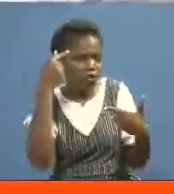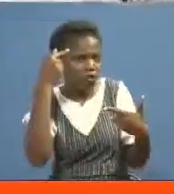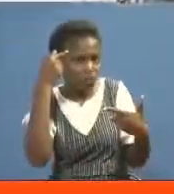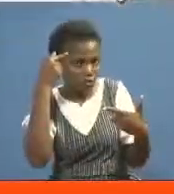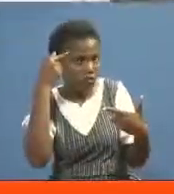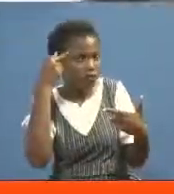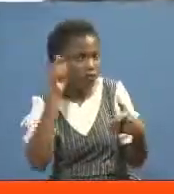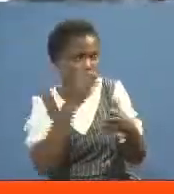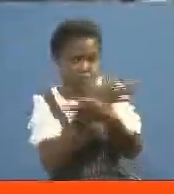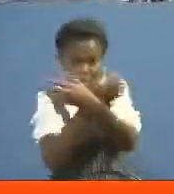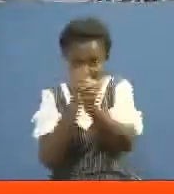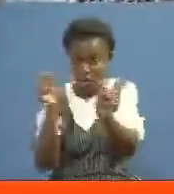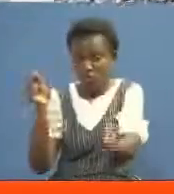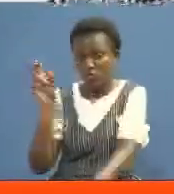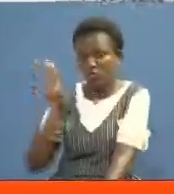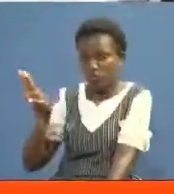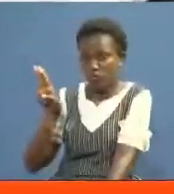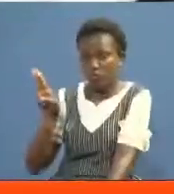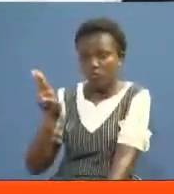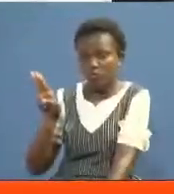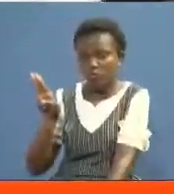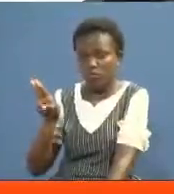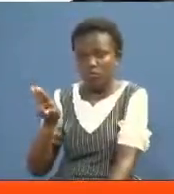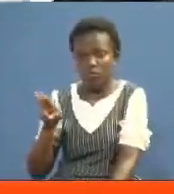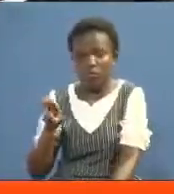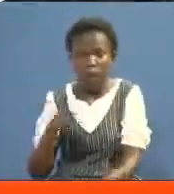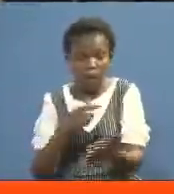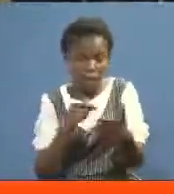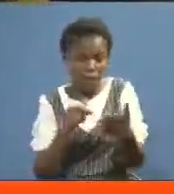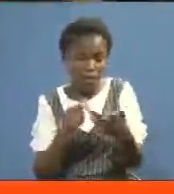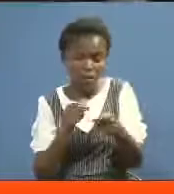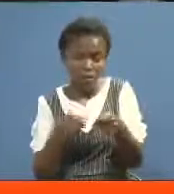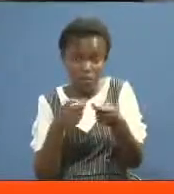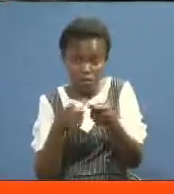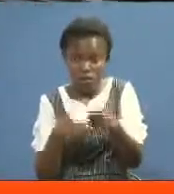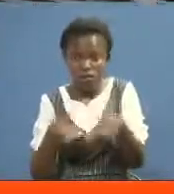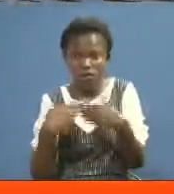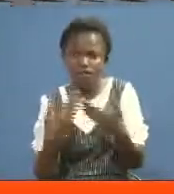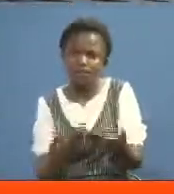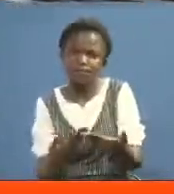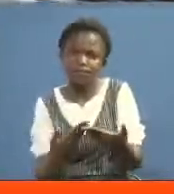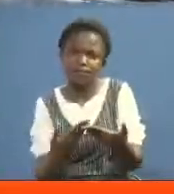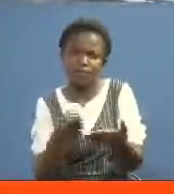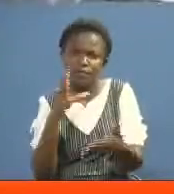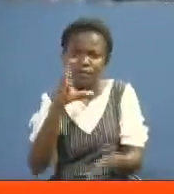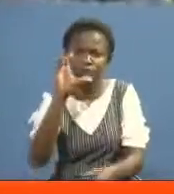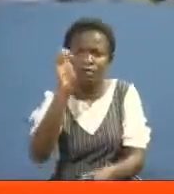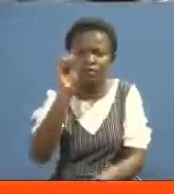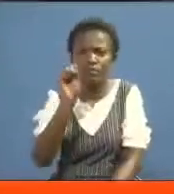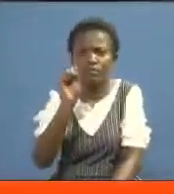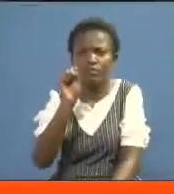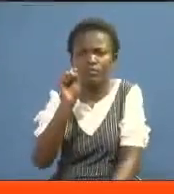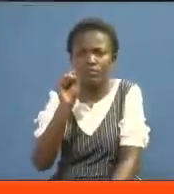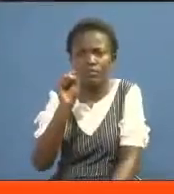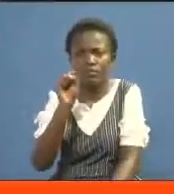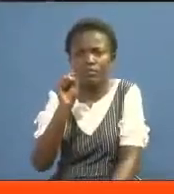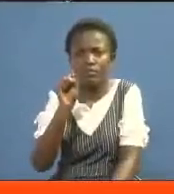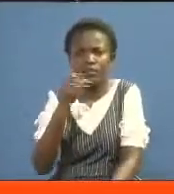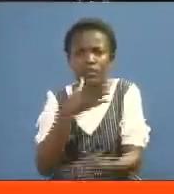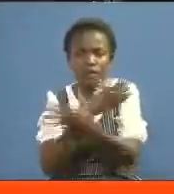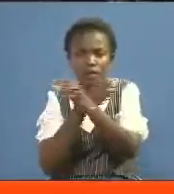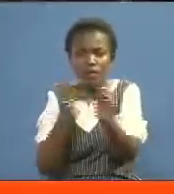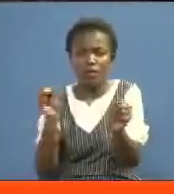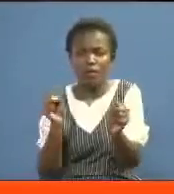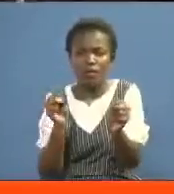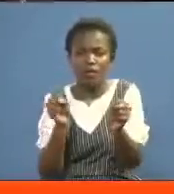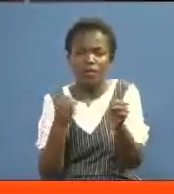Uhuru Kenyatta. In his message of condolence delivered by the Foreign Affairs Cabinet Secretary, President Uhuru